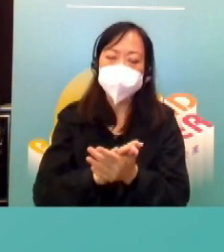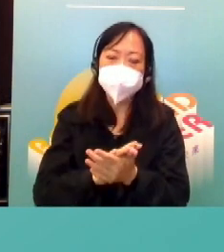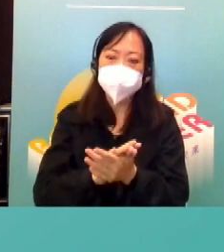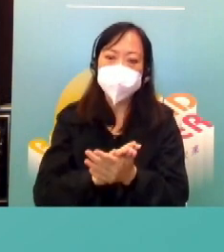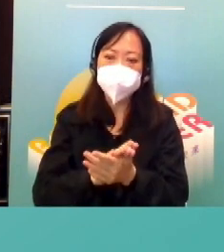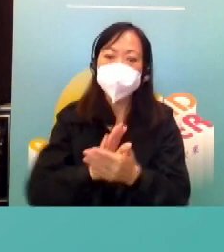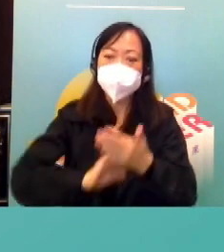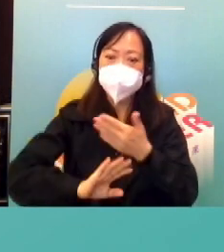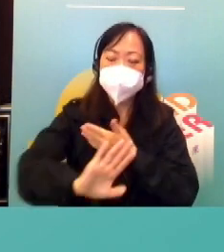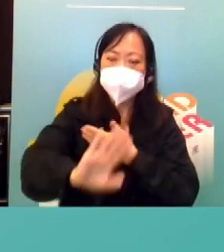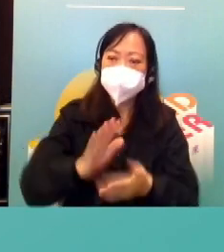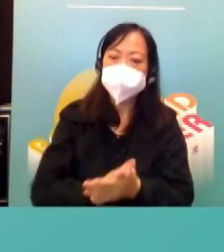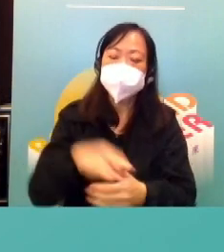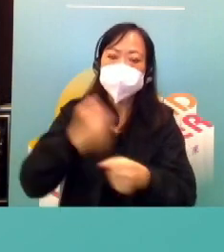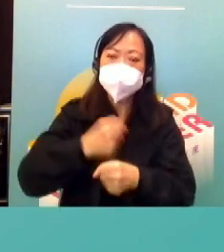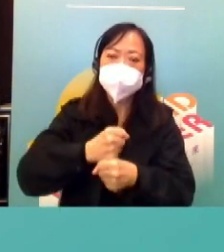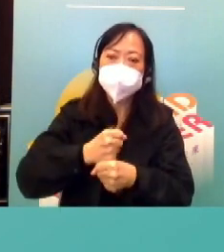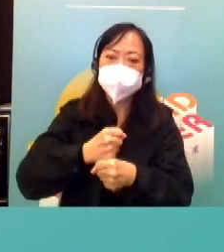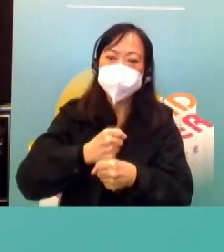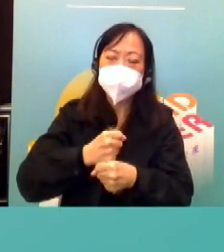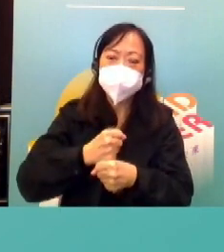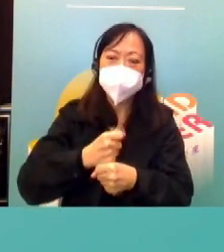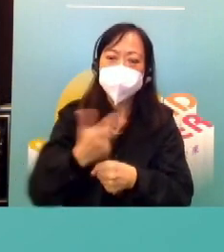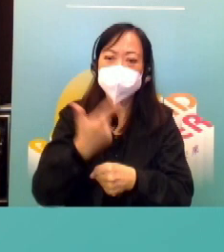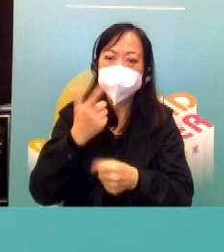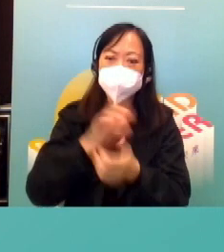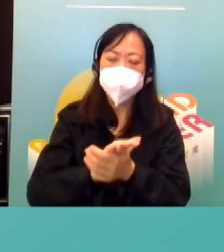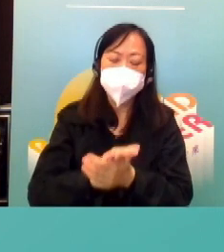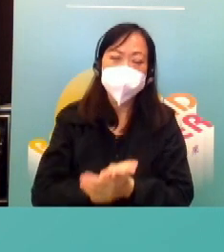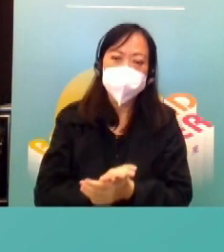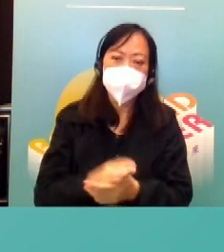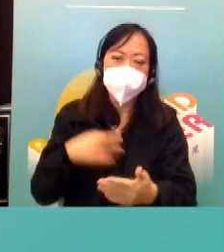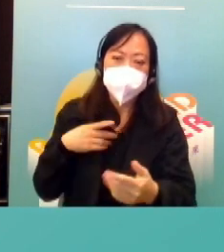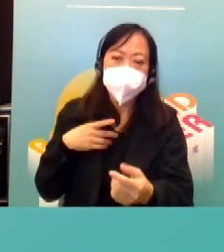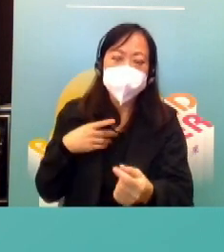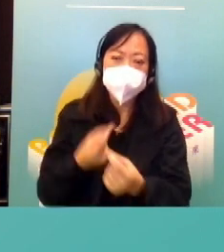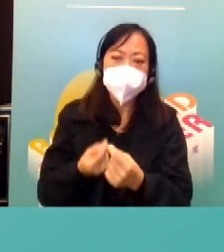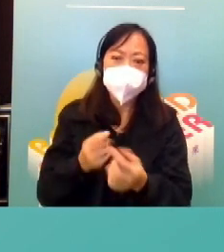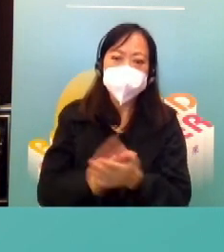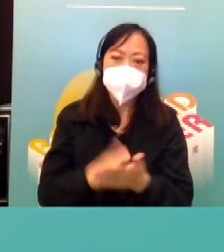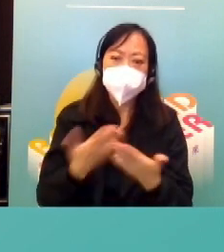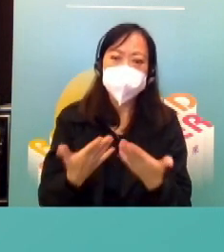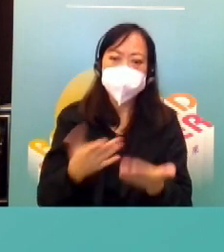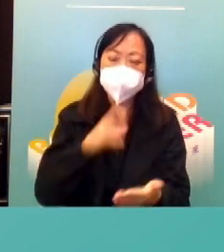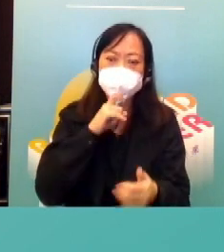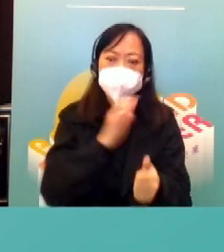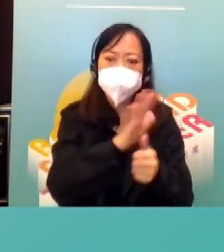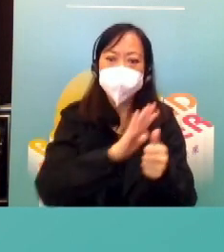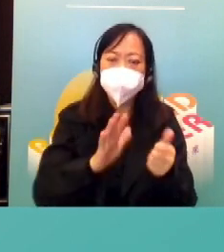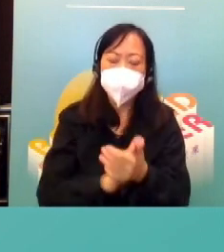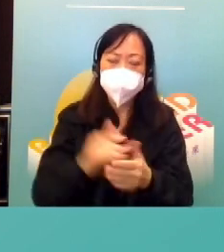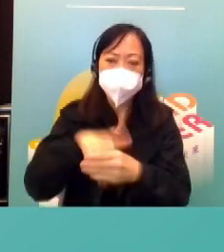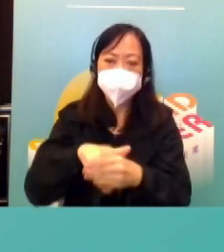managed. And more recently, folks might be aware of the Impact Management Project, which our firm facilitated through